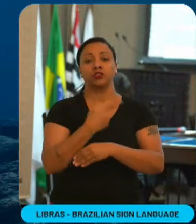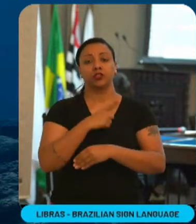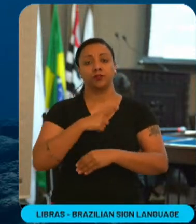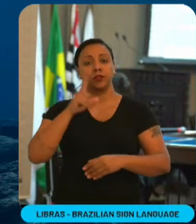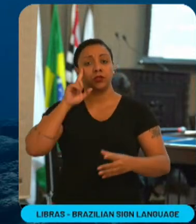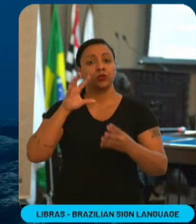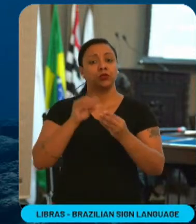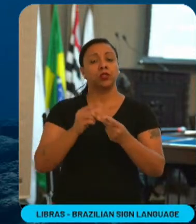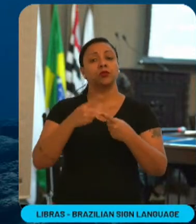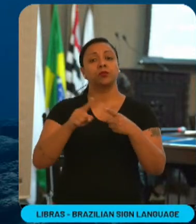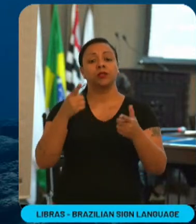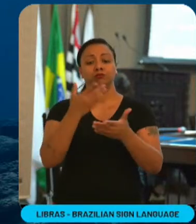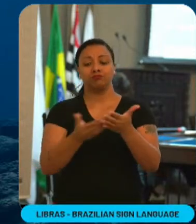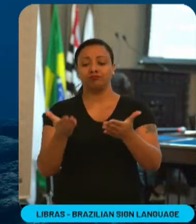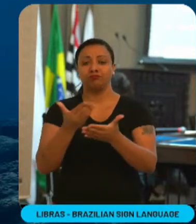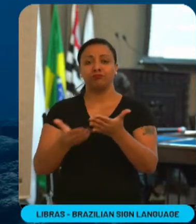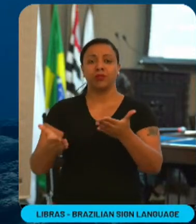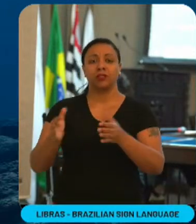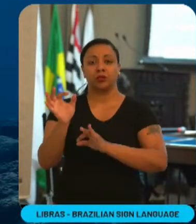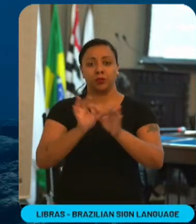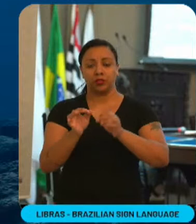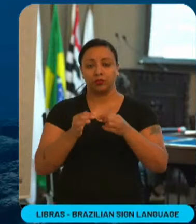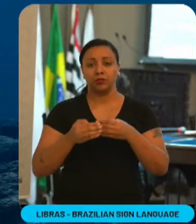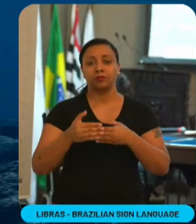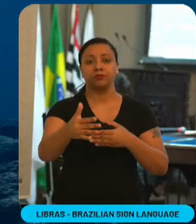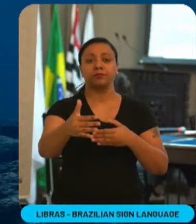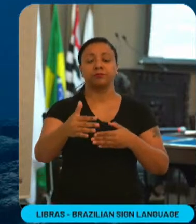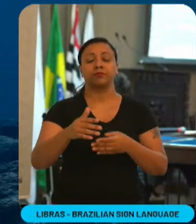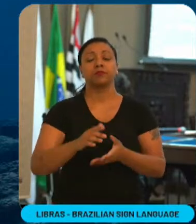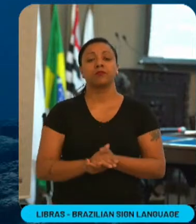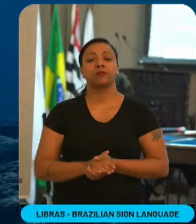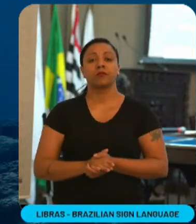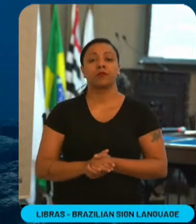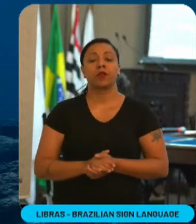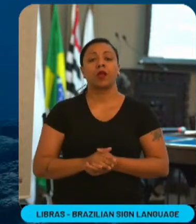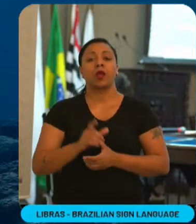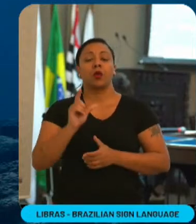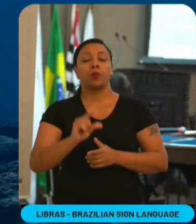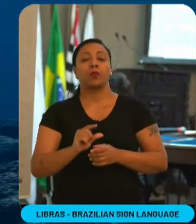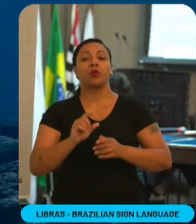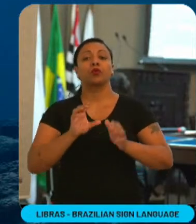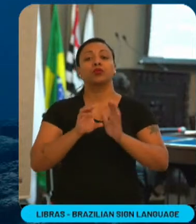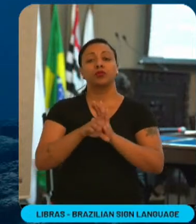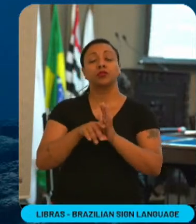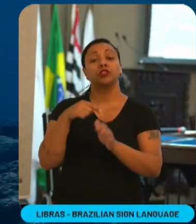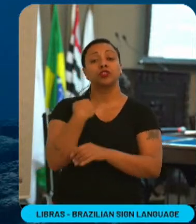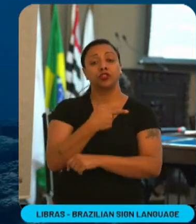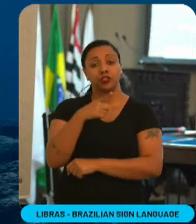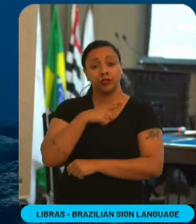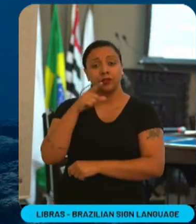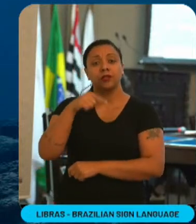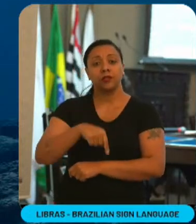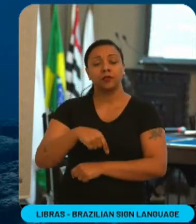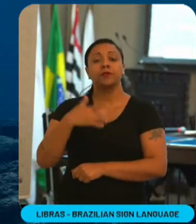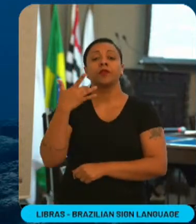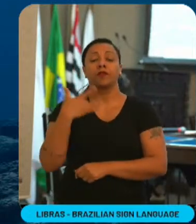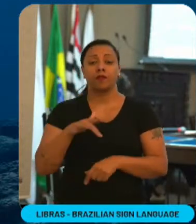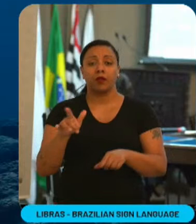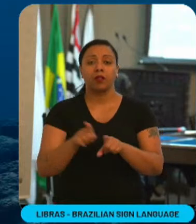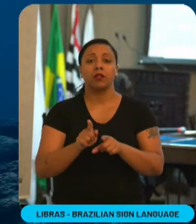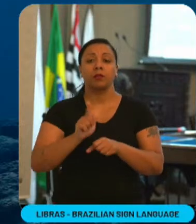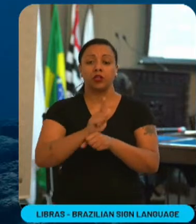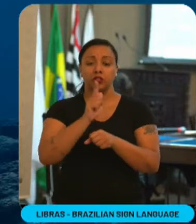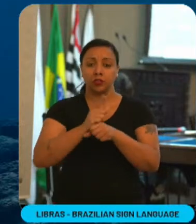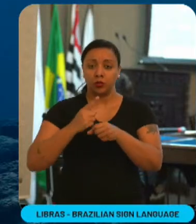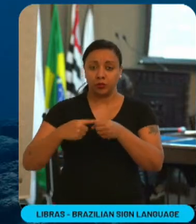the next quarter, we will live for now, but we will get lost within time.